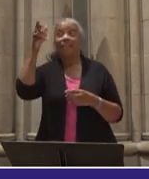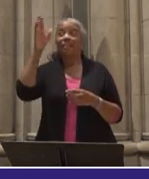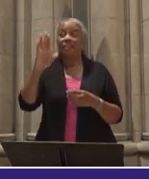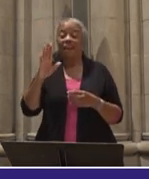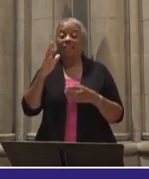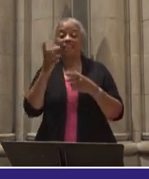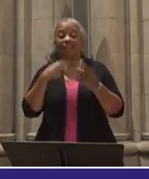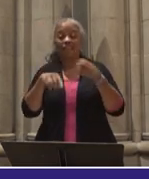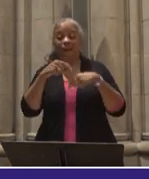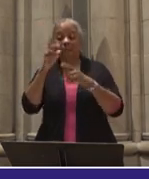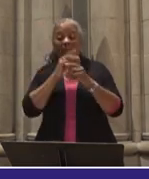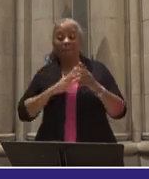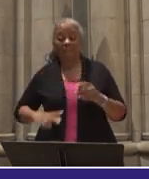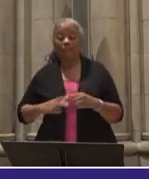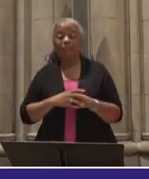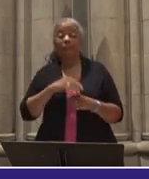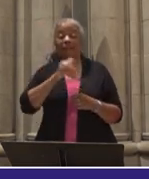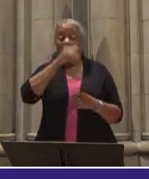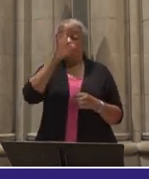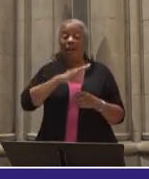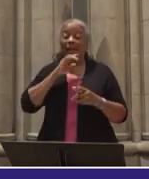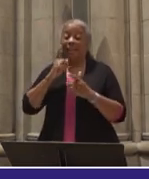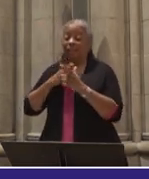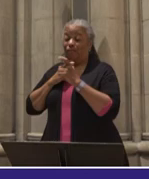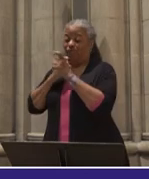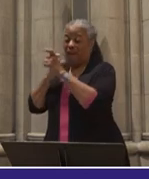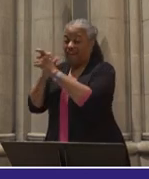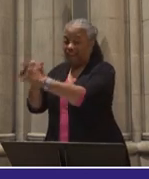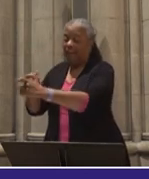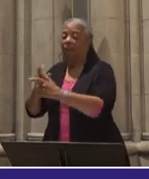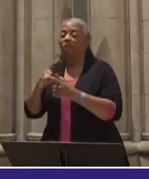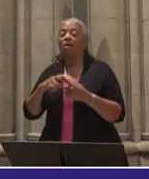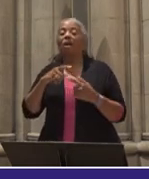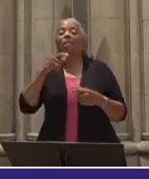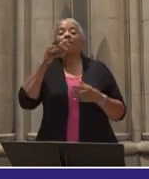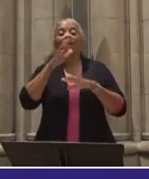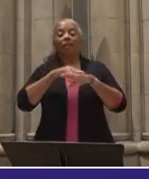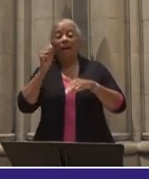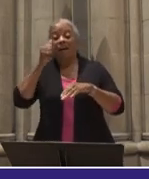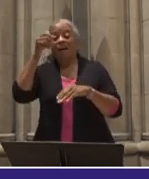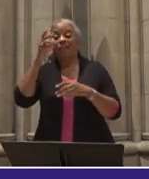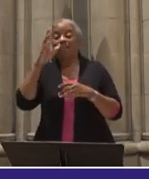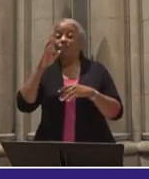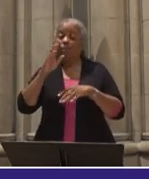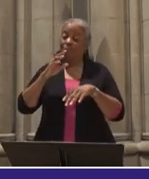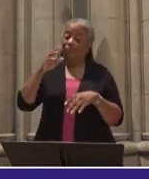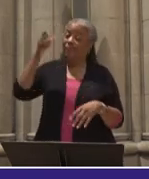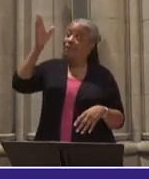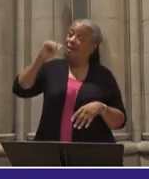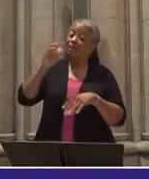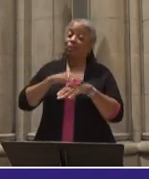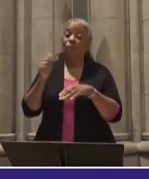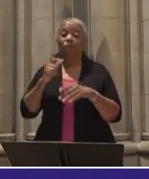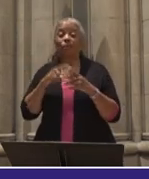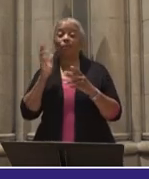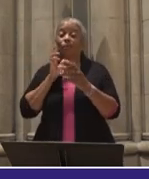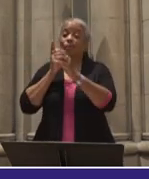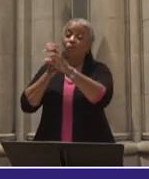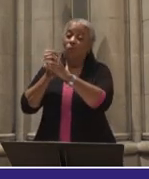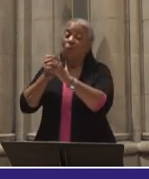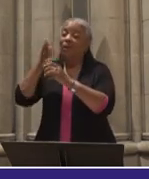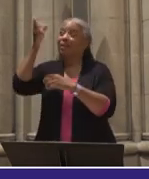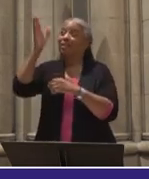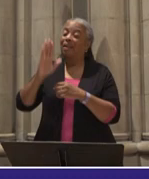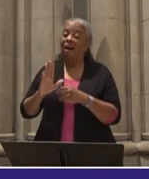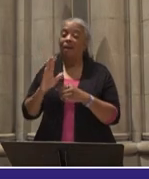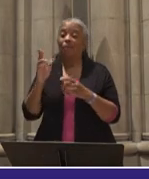running, running out of the urgency of God's call to join God, to partner with God in ridding the earth of that which